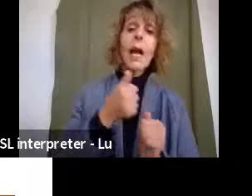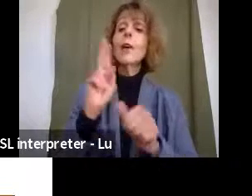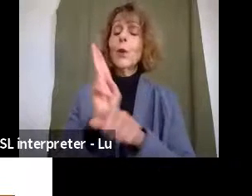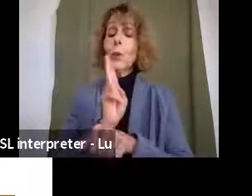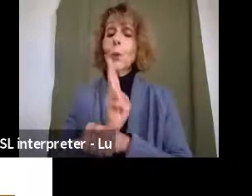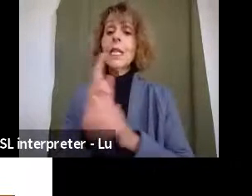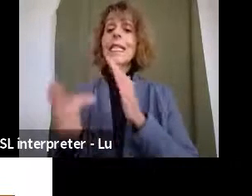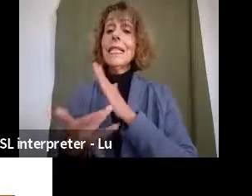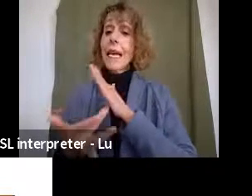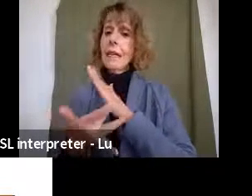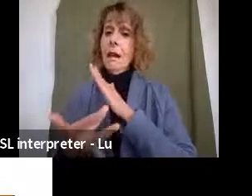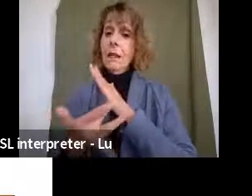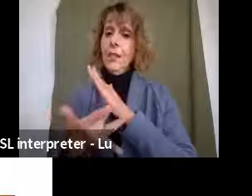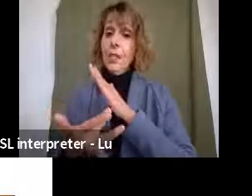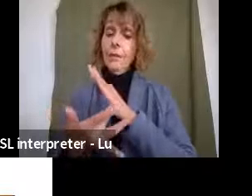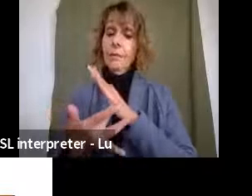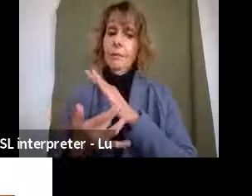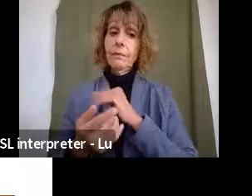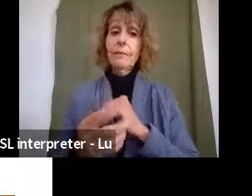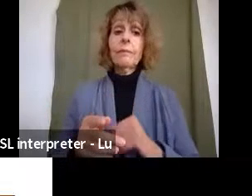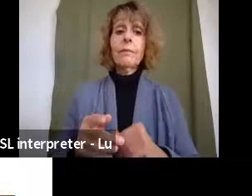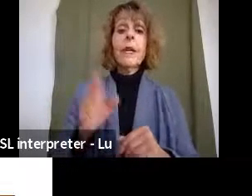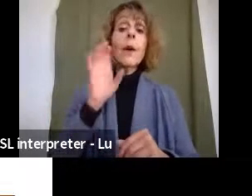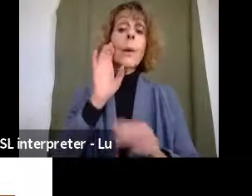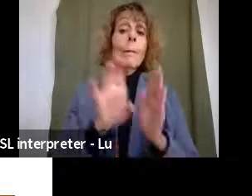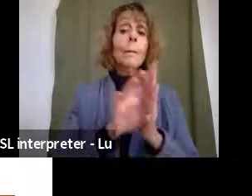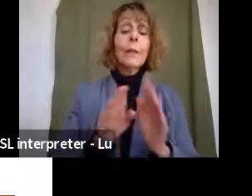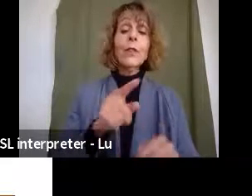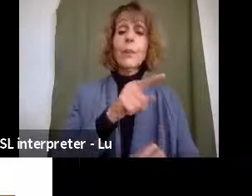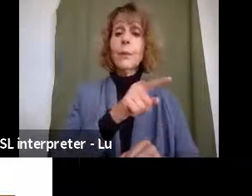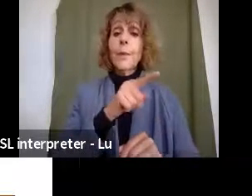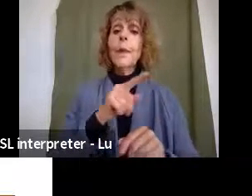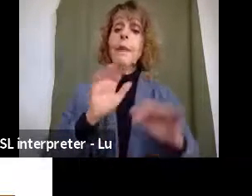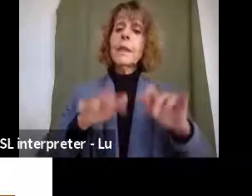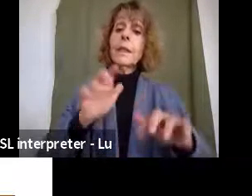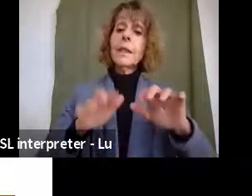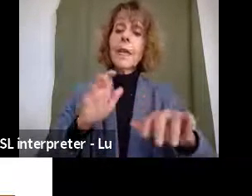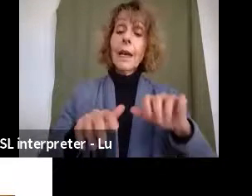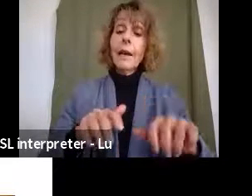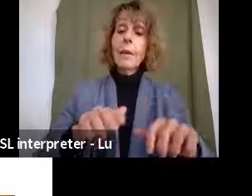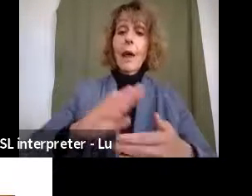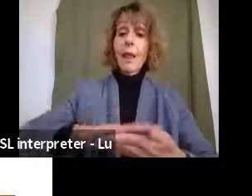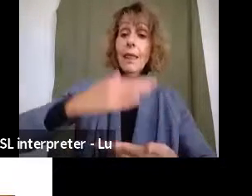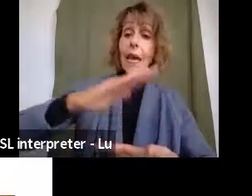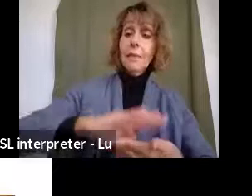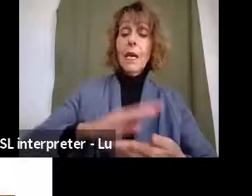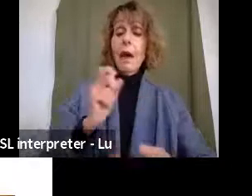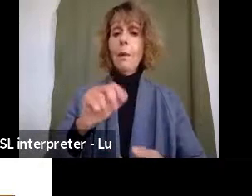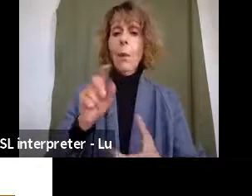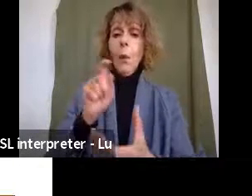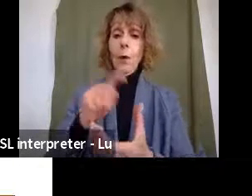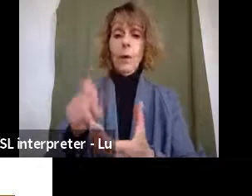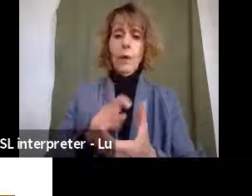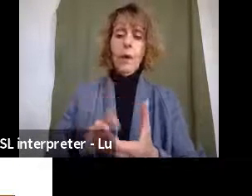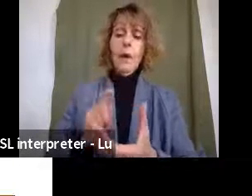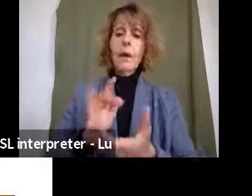in the message on their iPad or laptop and then can hit a button and that message